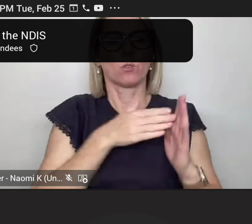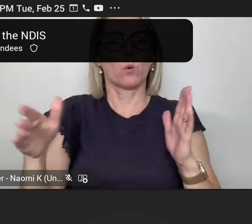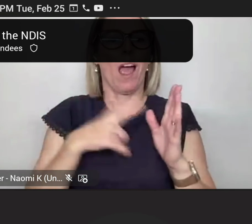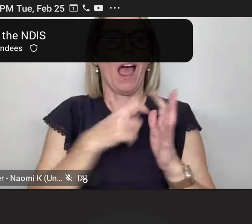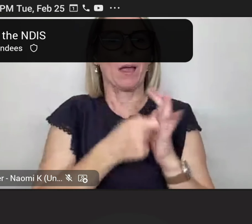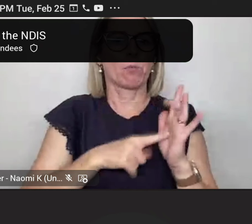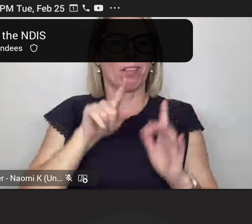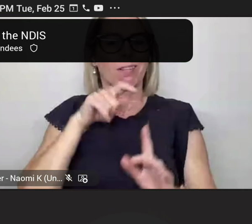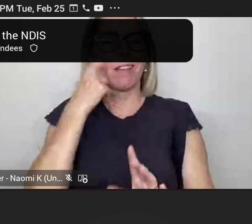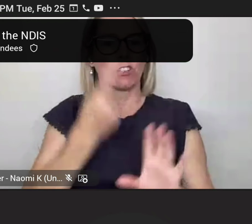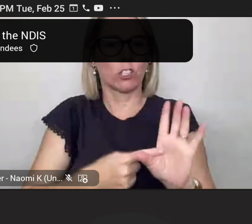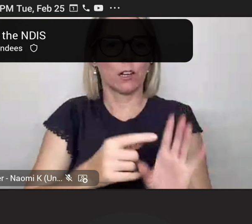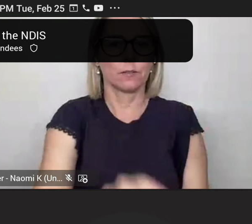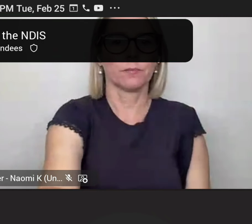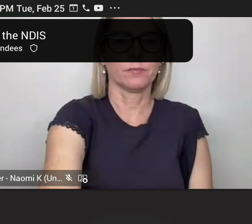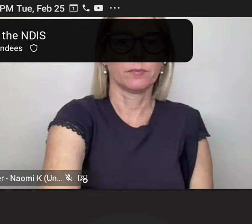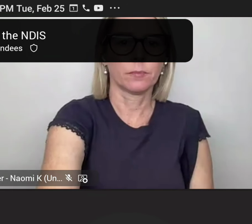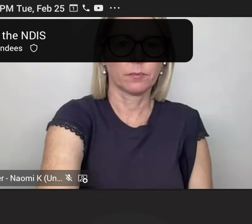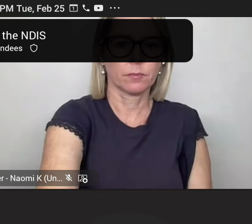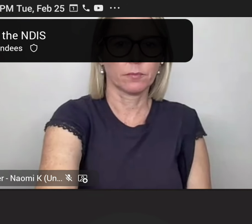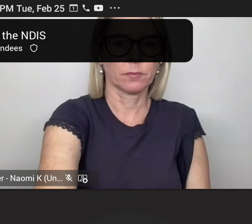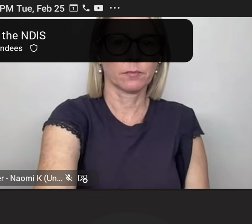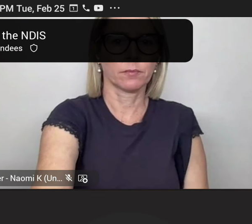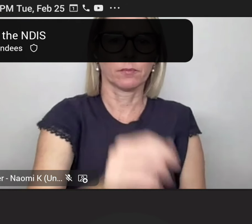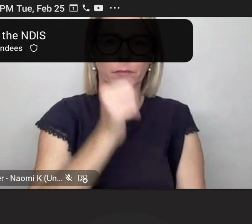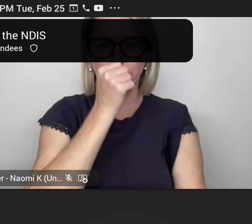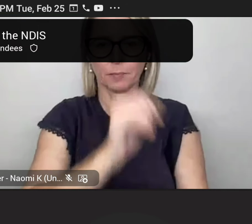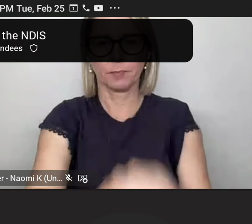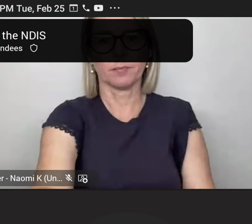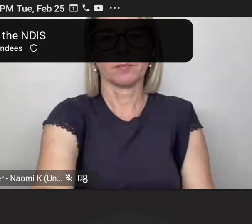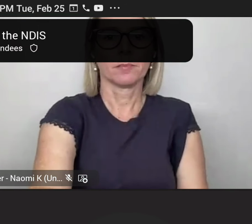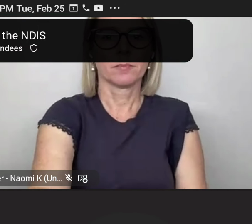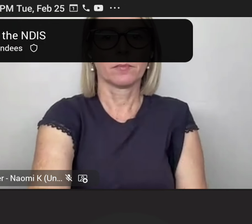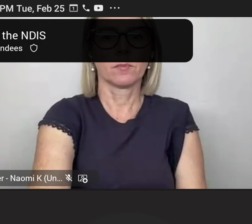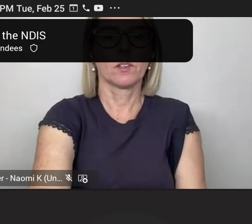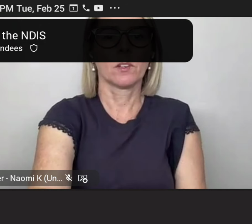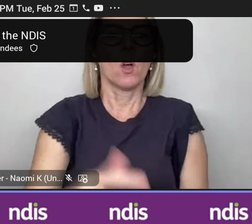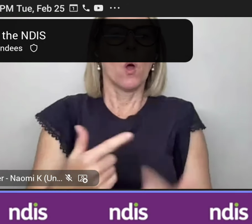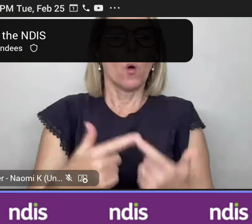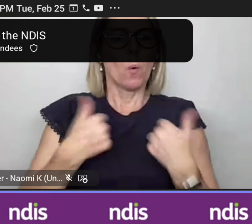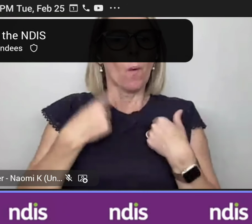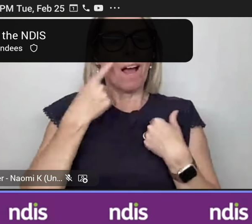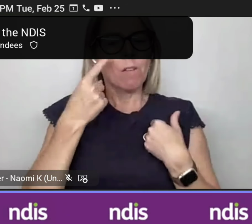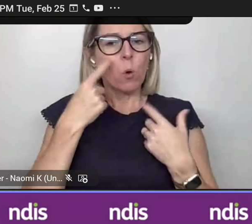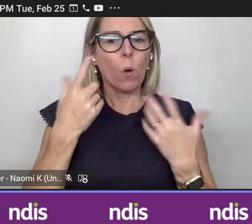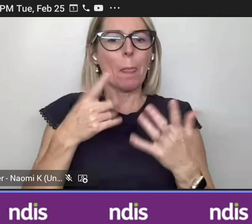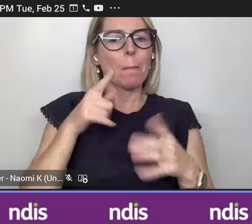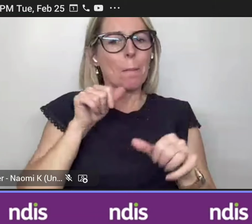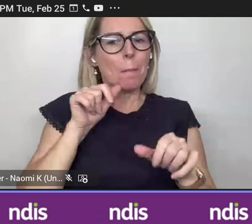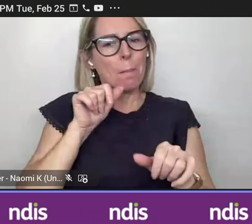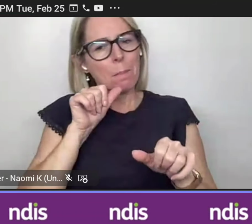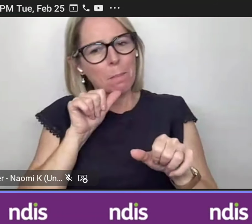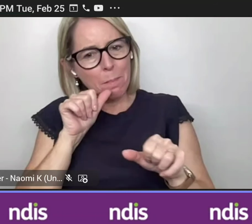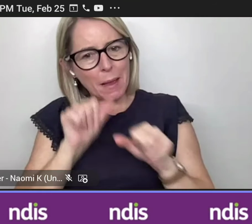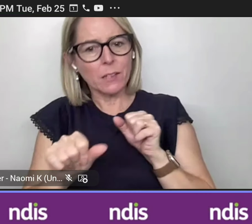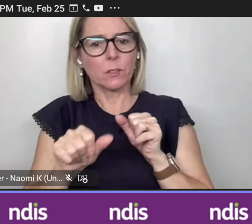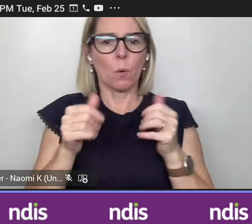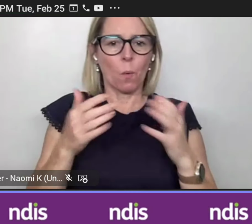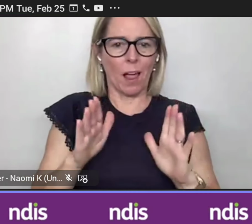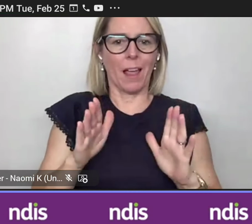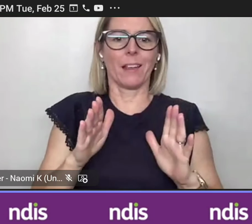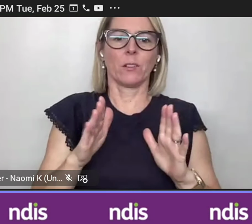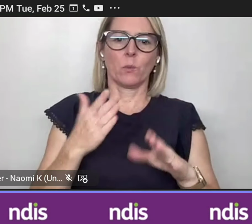is to work with people with disability to understand the best way to collect information about people's support needs and then how